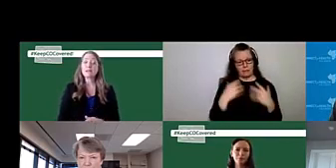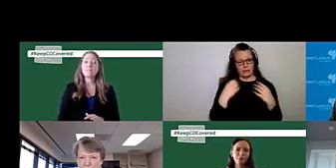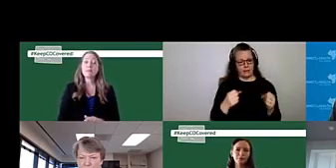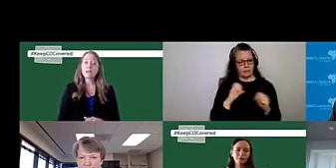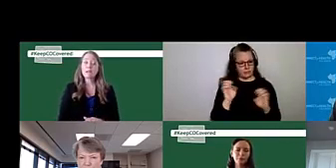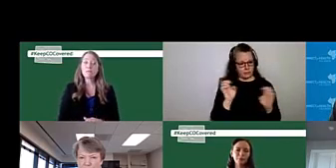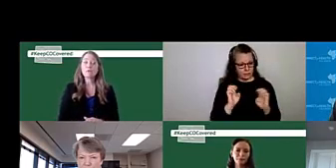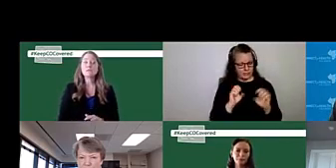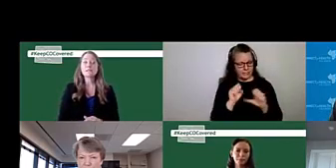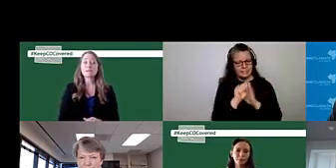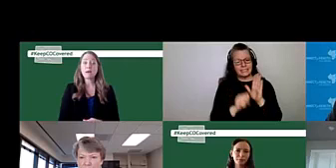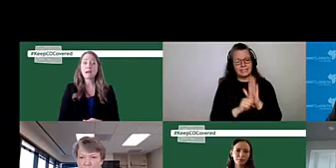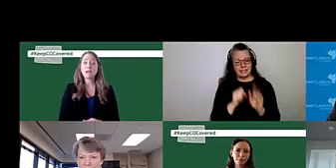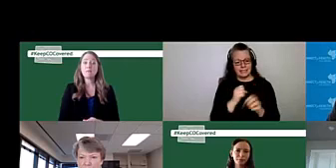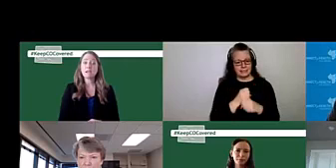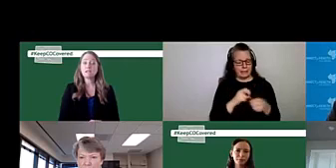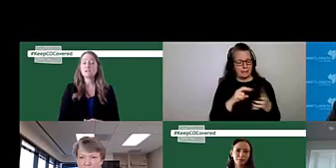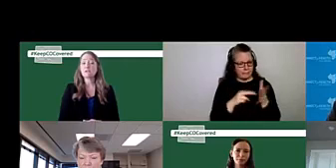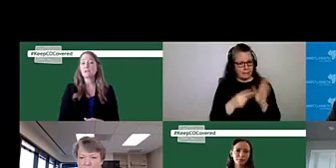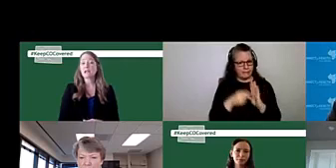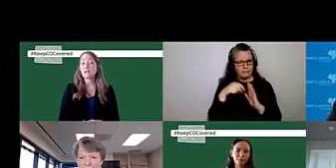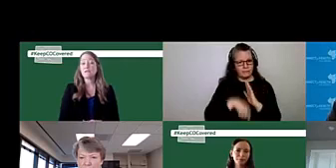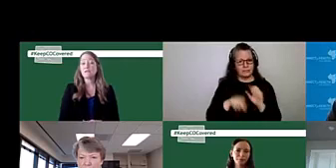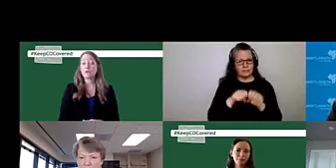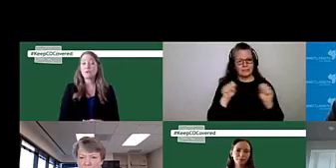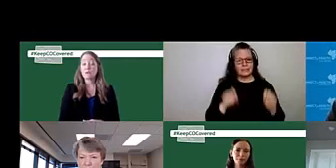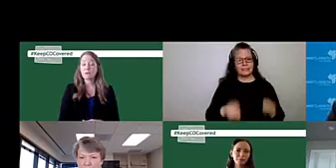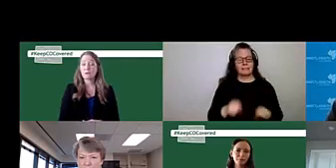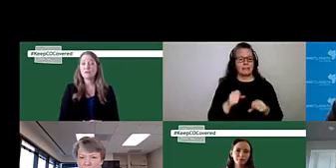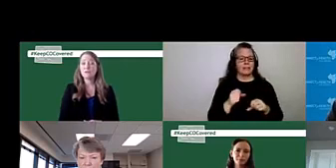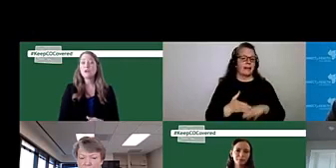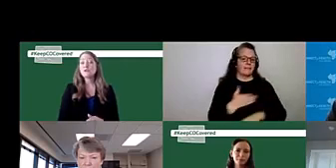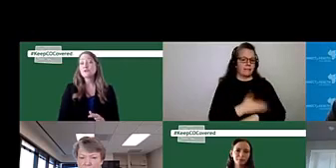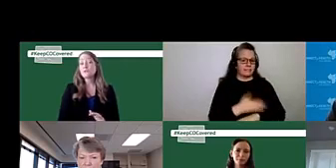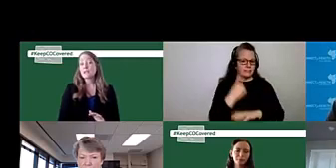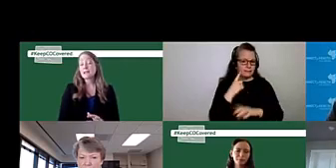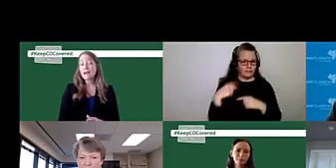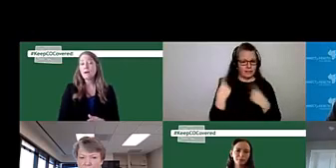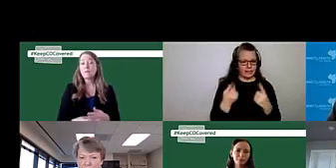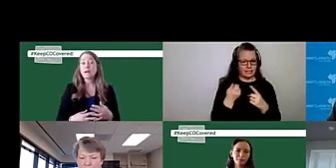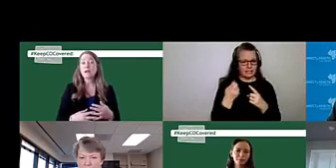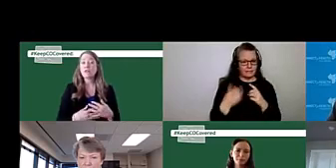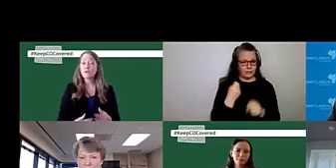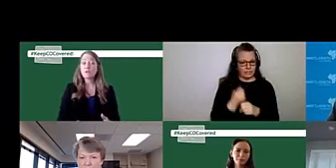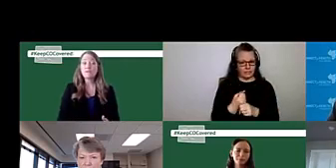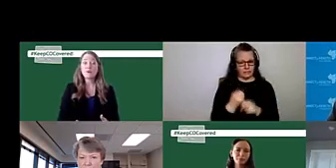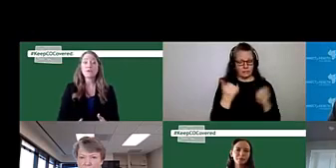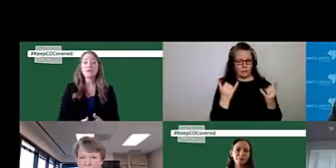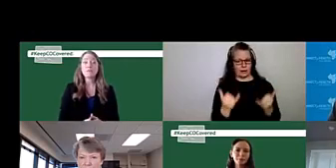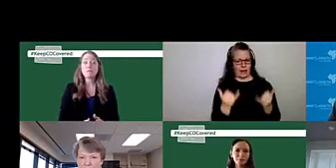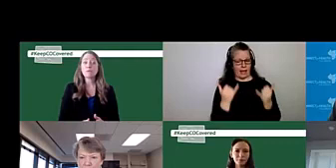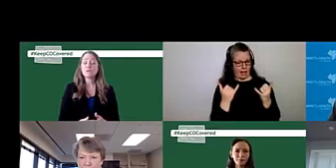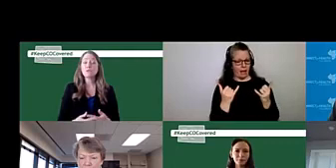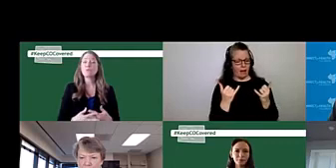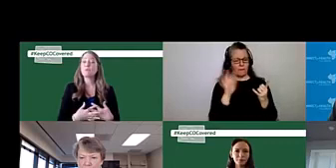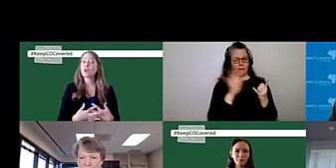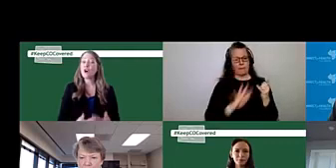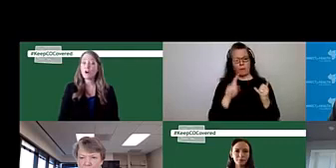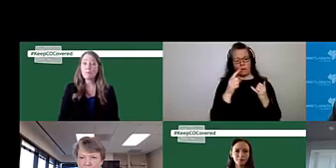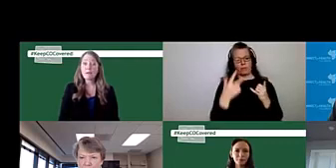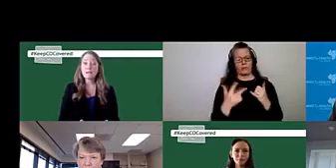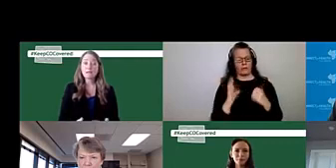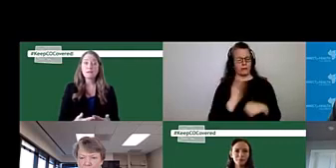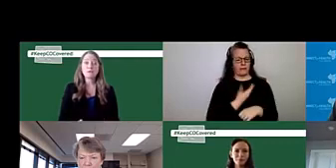state's made meaningful systematic advances over the last few years, so that now about 1/3 of our current members will